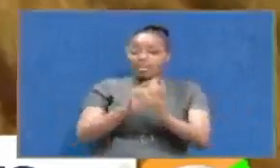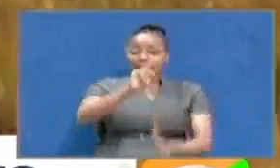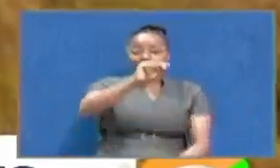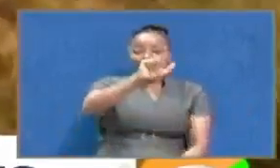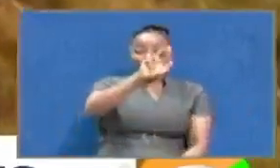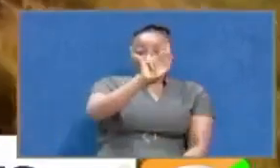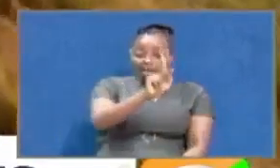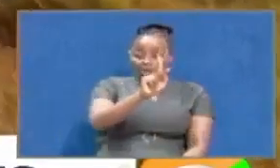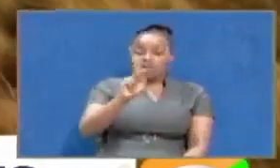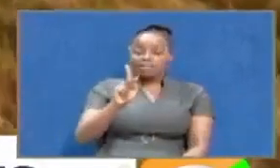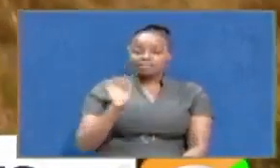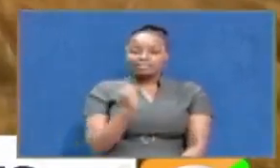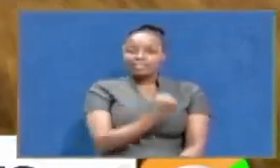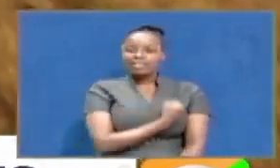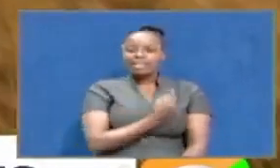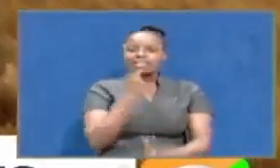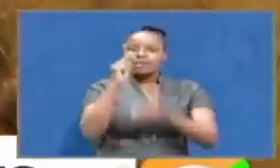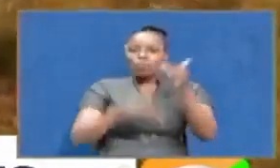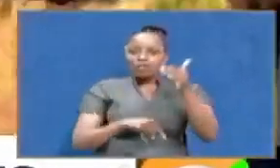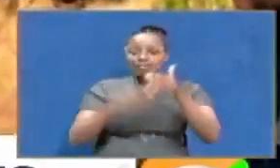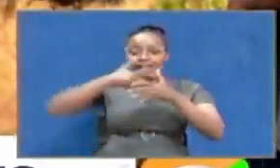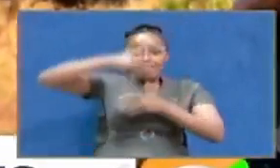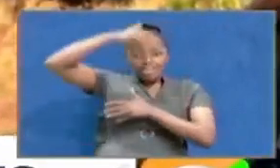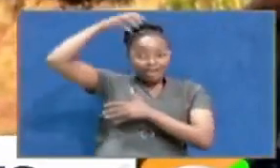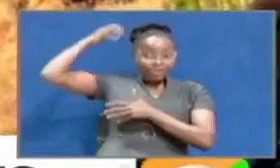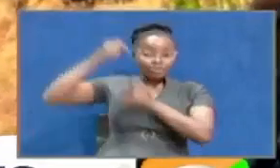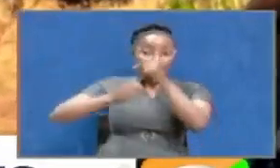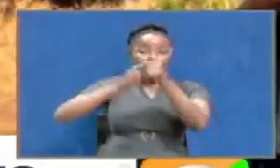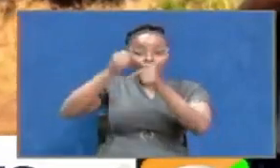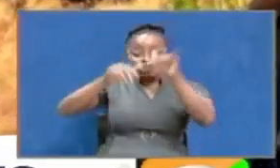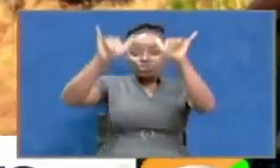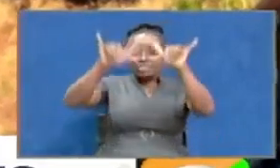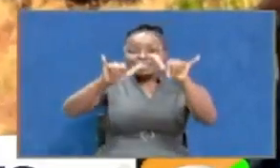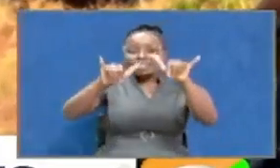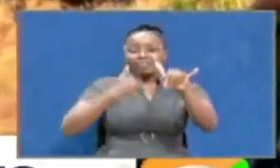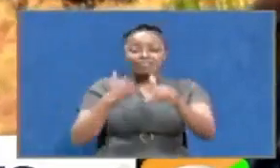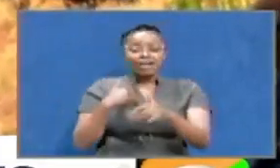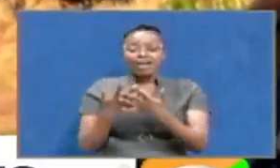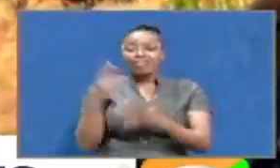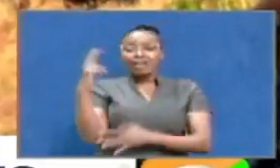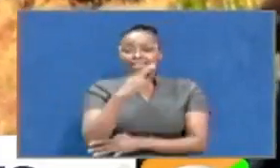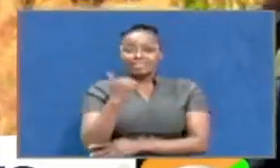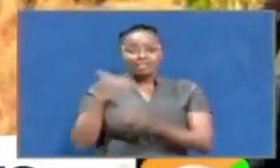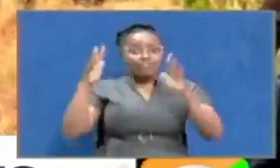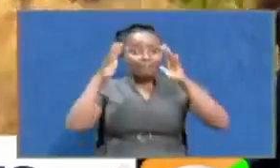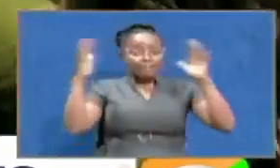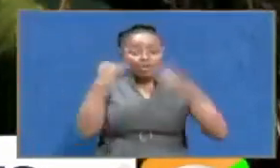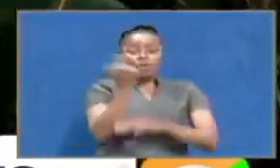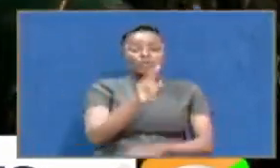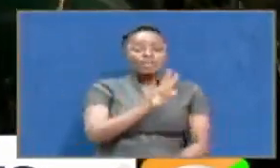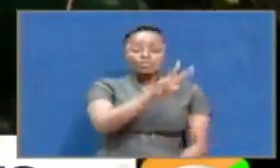Governor Samuel Oletunai, noted that lions continue to remain an endangered species and said only